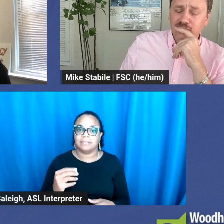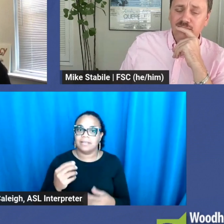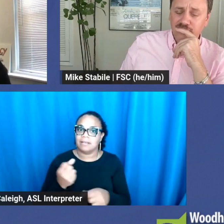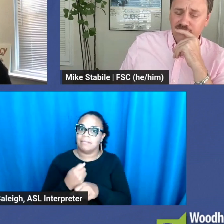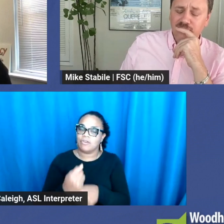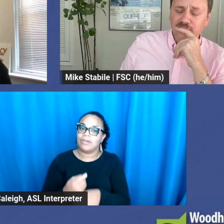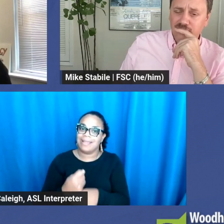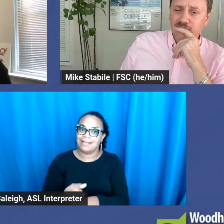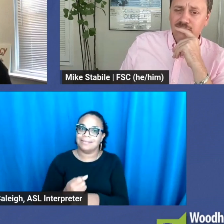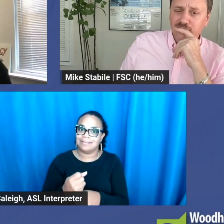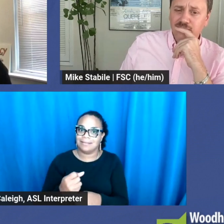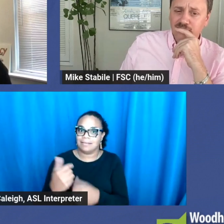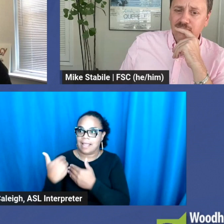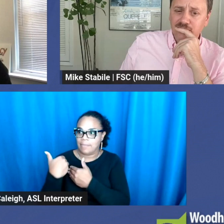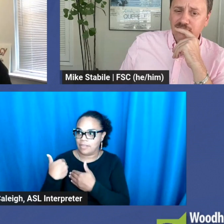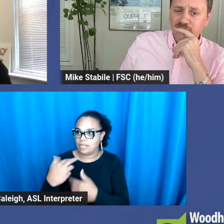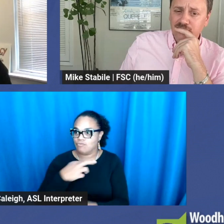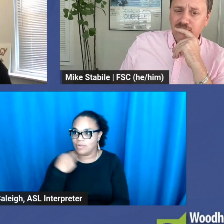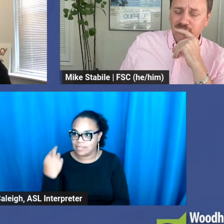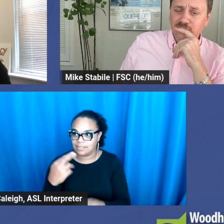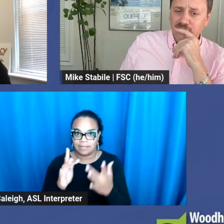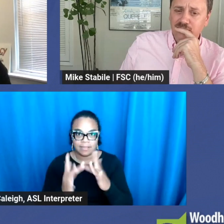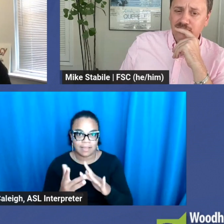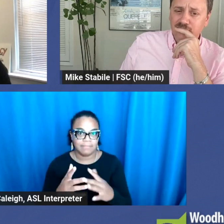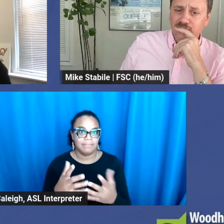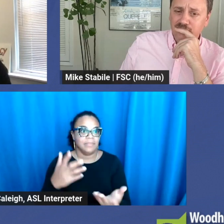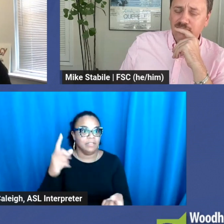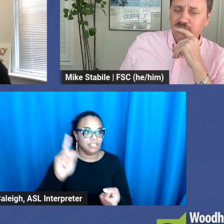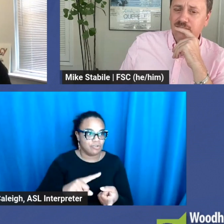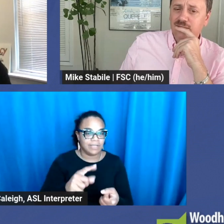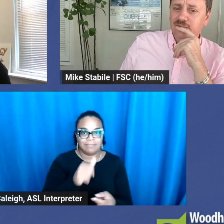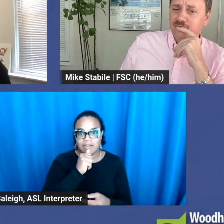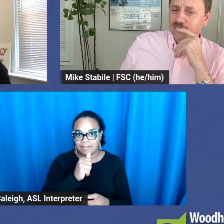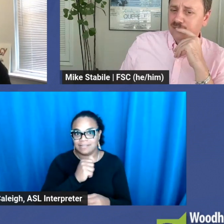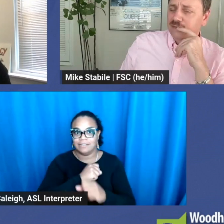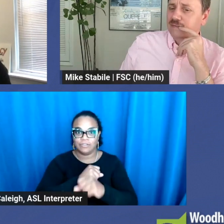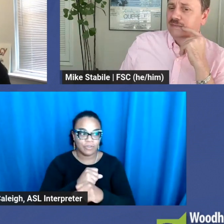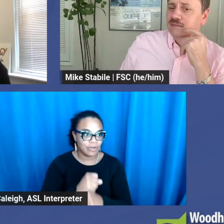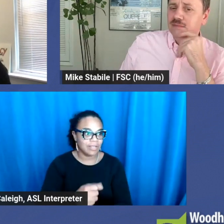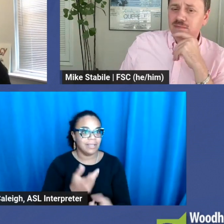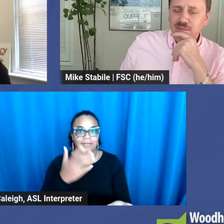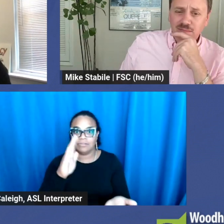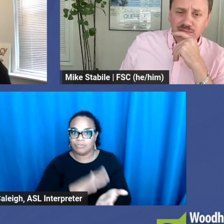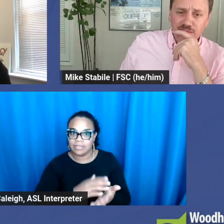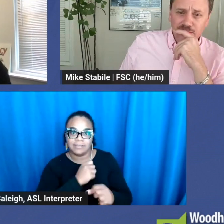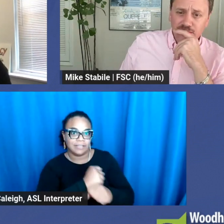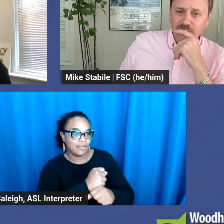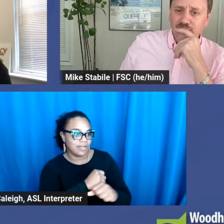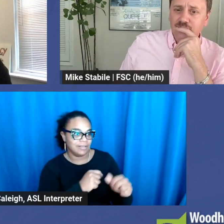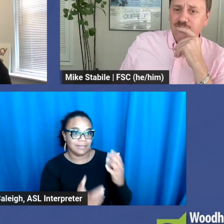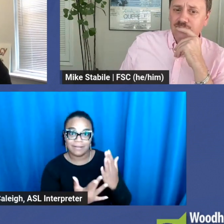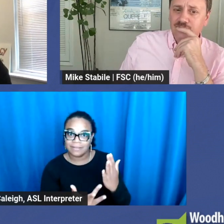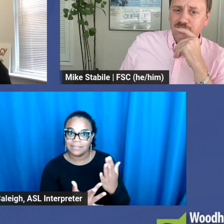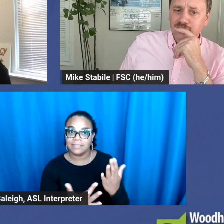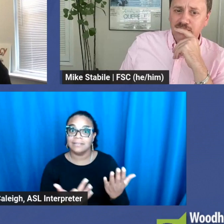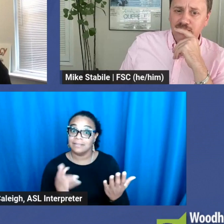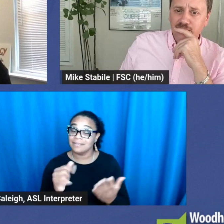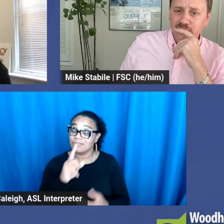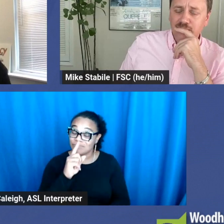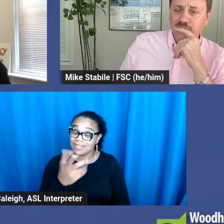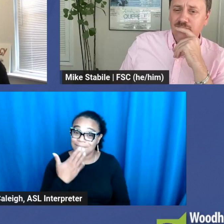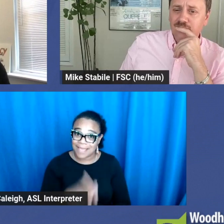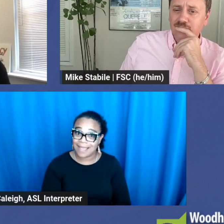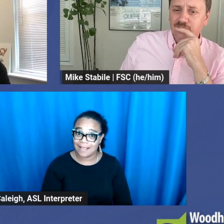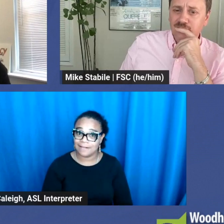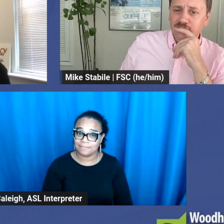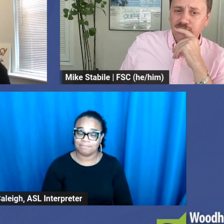online services, when you decrease people's privacy and security and access to security technologies. It's really bad. And